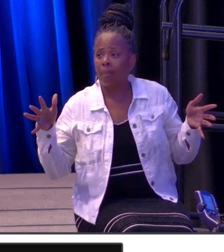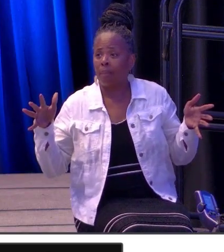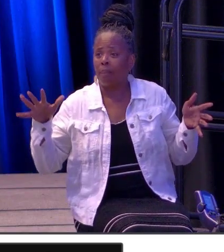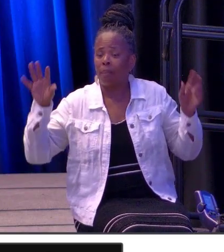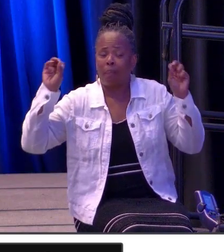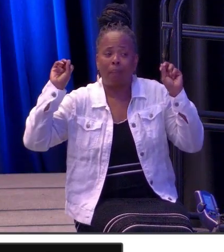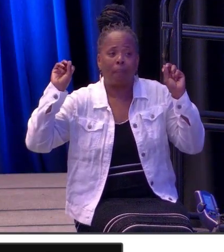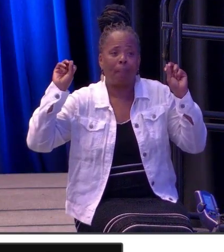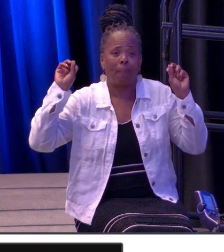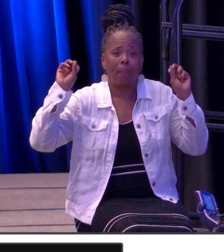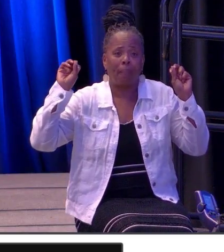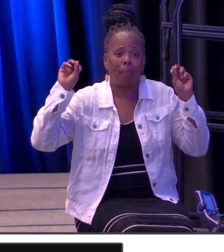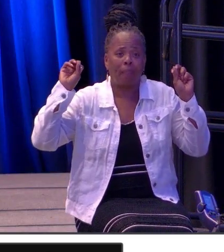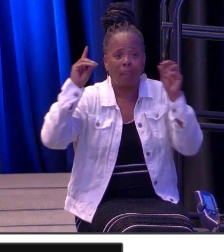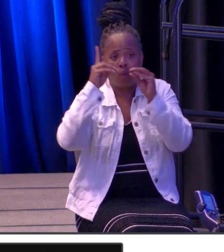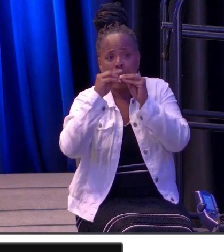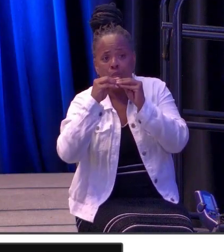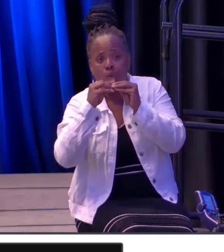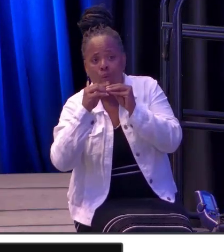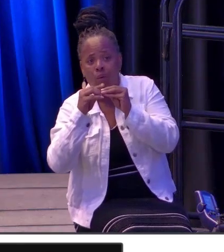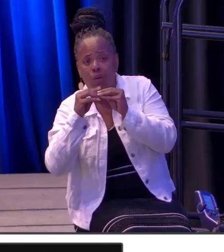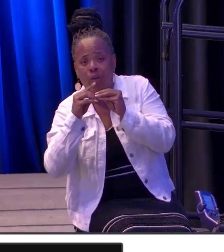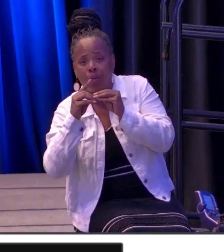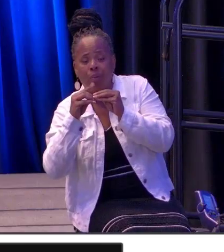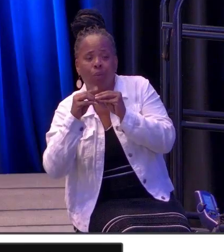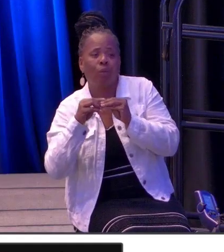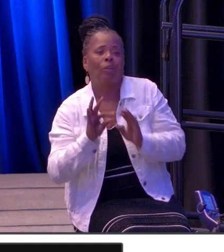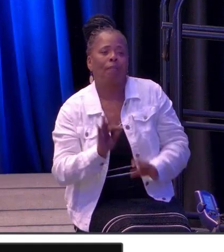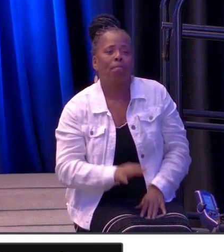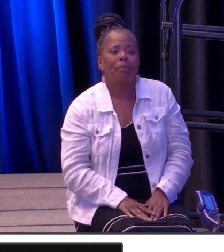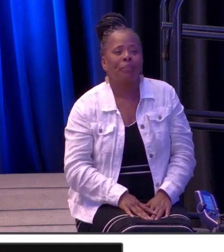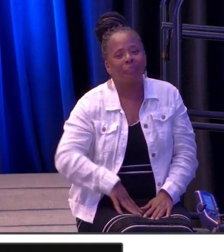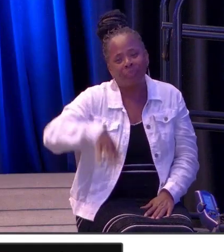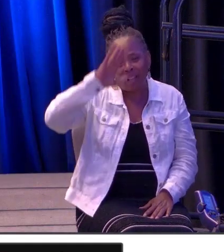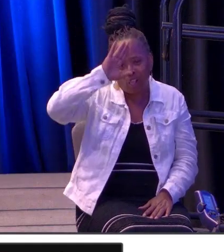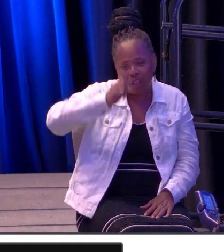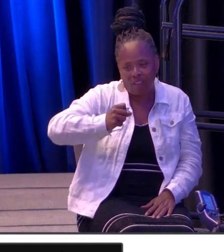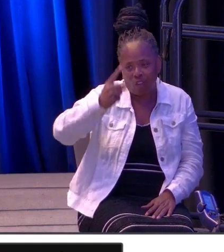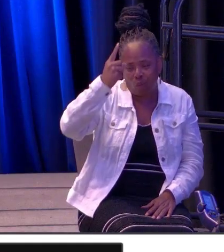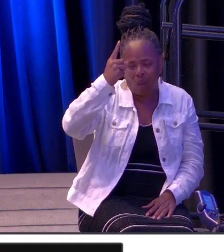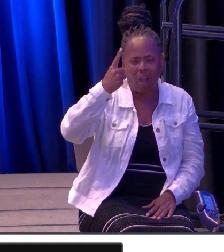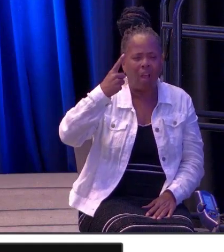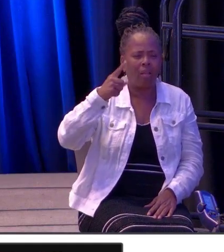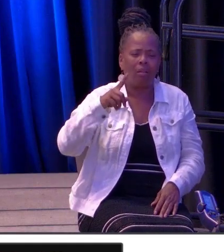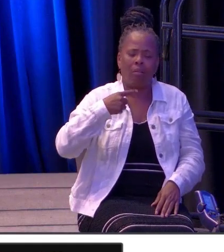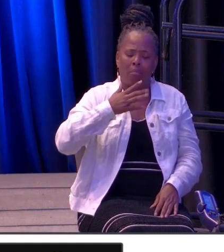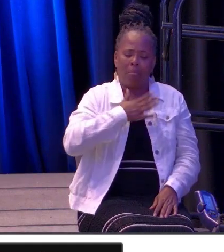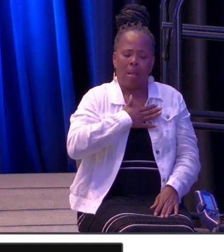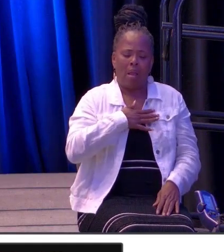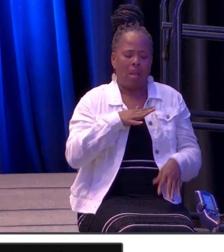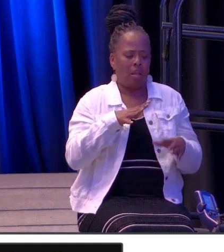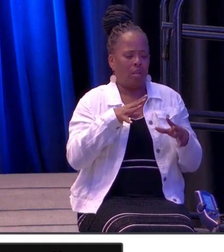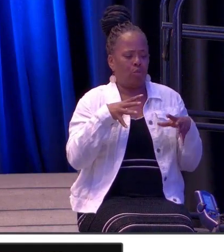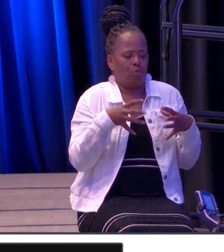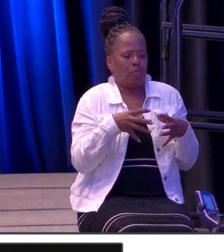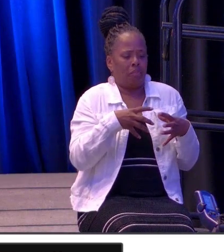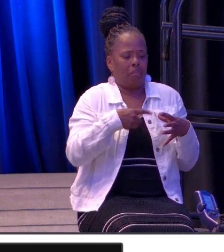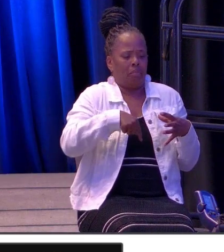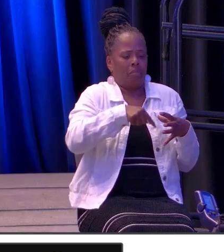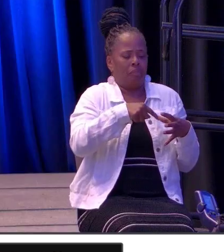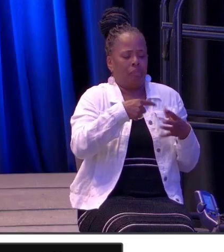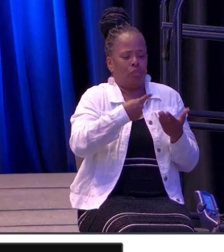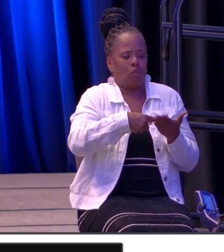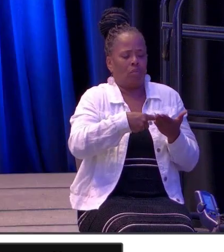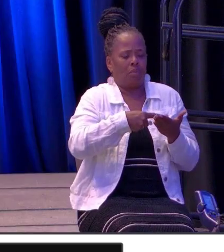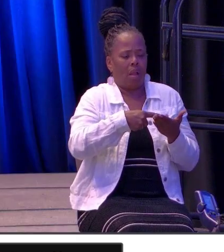All right. Oop, we have one more hand. Hi, everyone. We talked about just one aspect